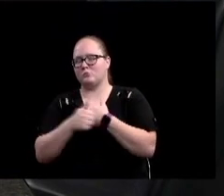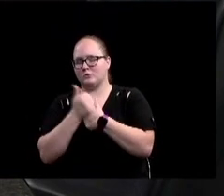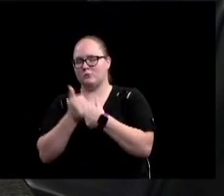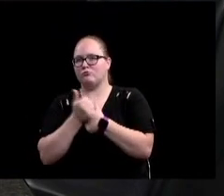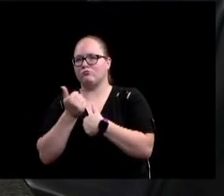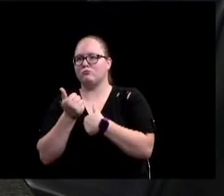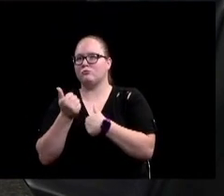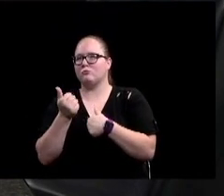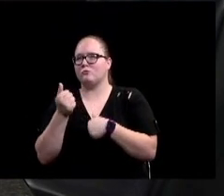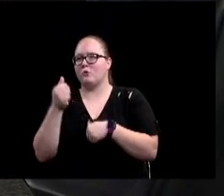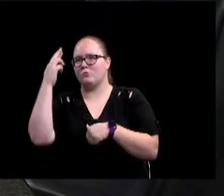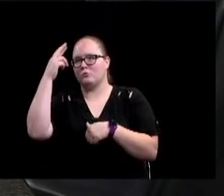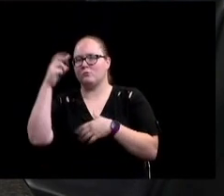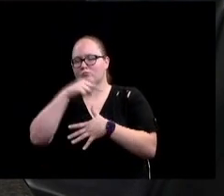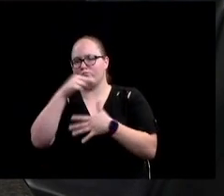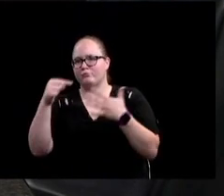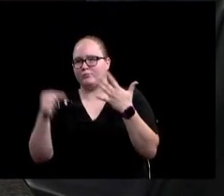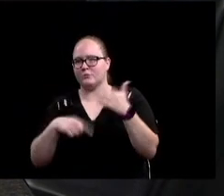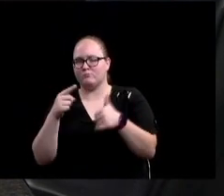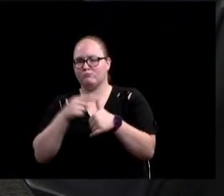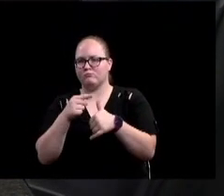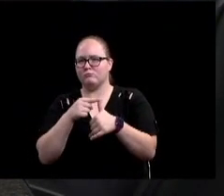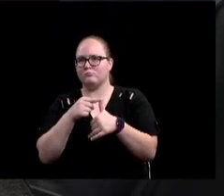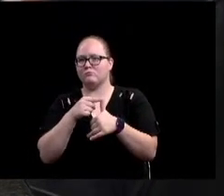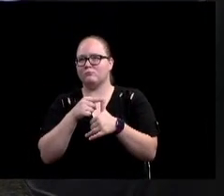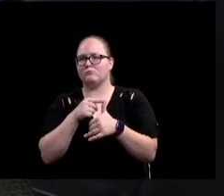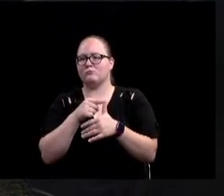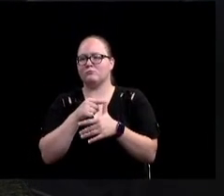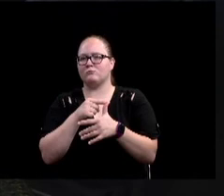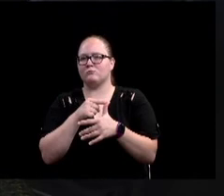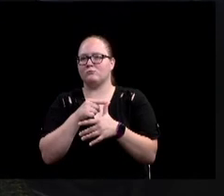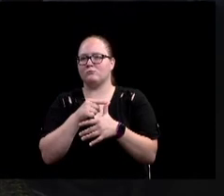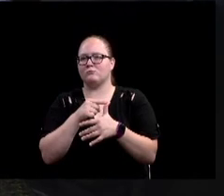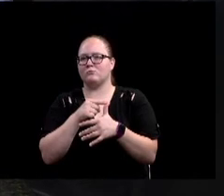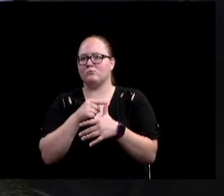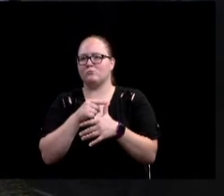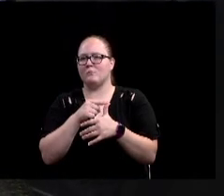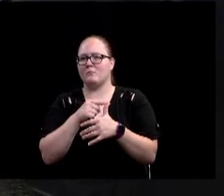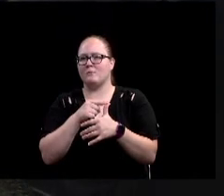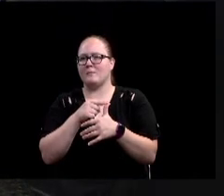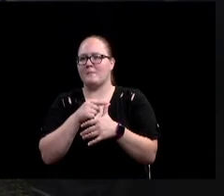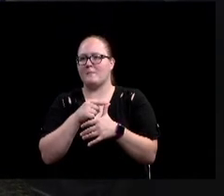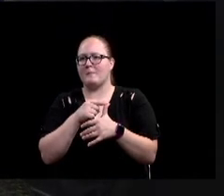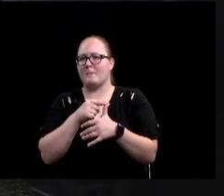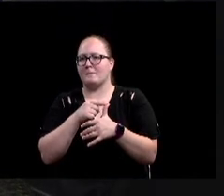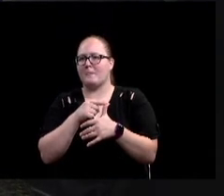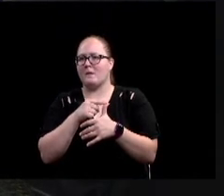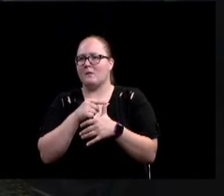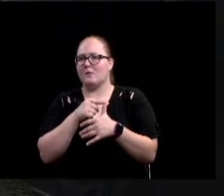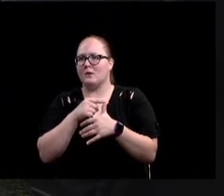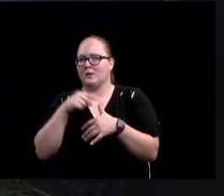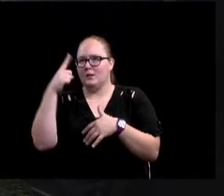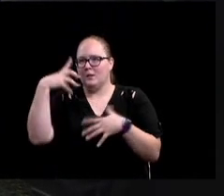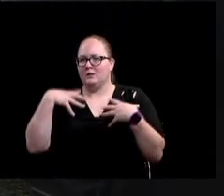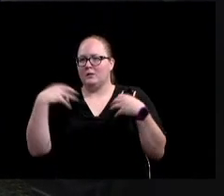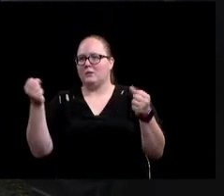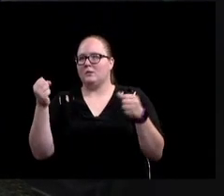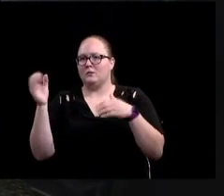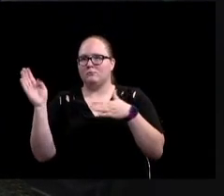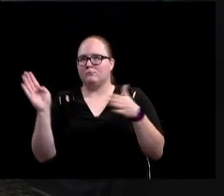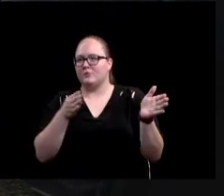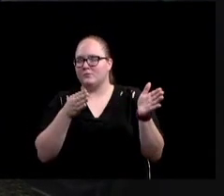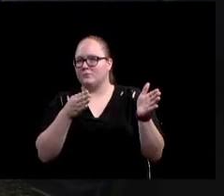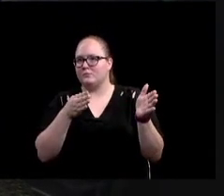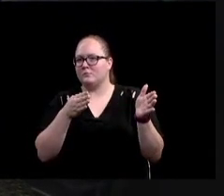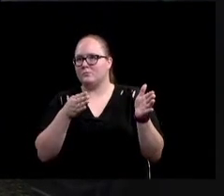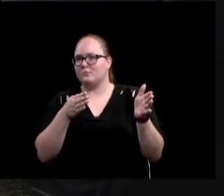that there's no culpability for mental health folks. They often don't mean to hurt the officers or to hurt